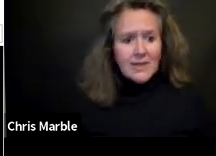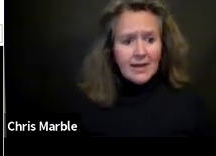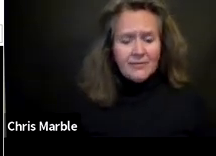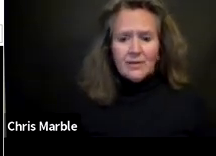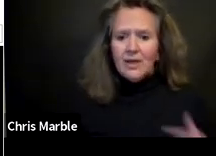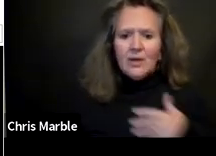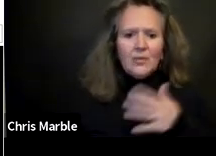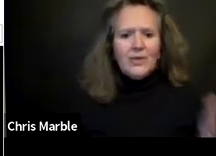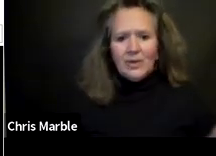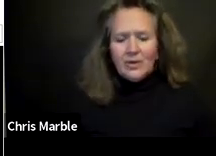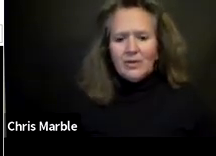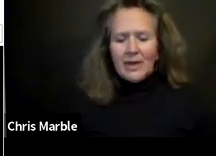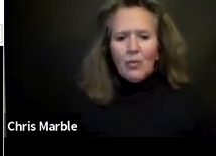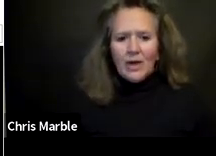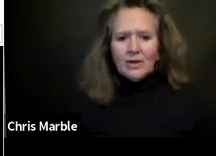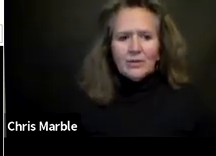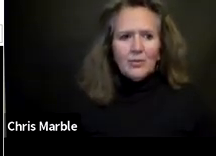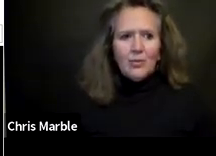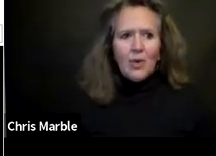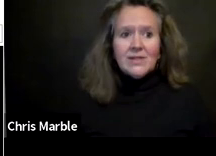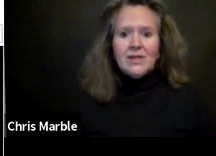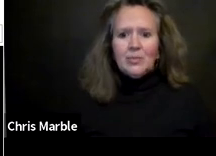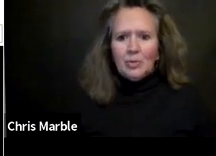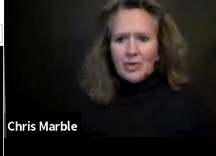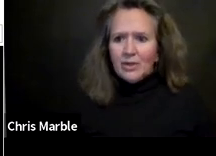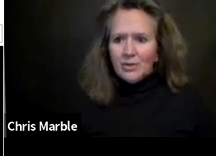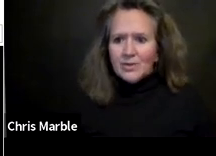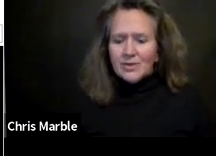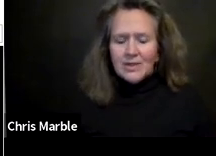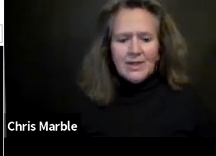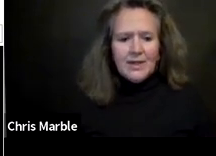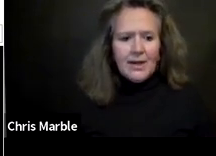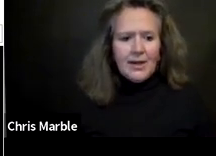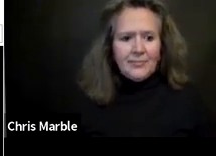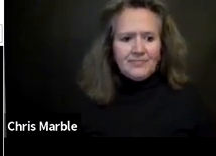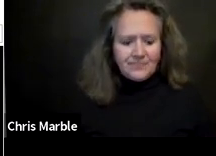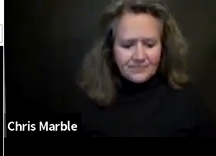or deaf, and you might wonder what's the appropriate use.